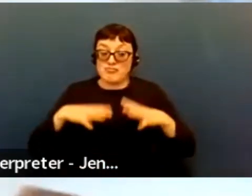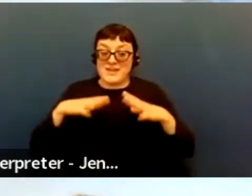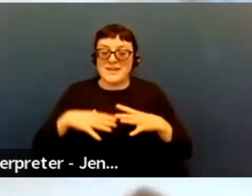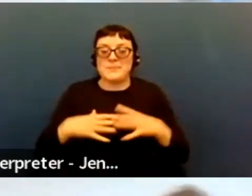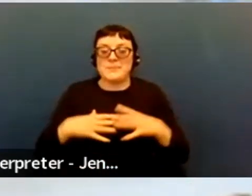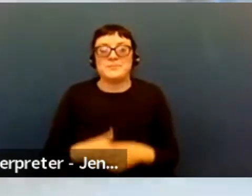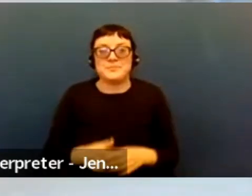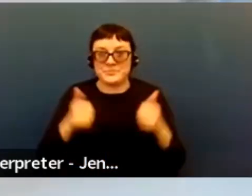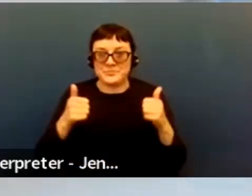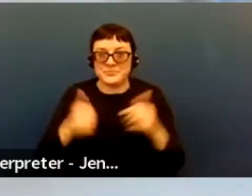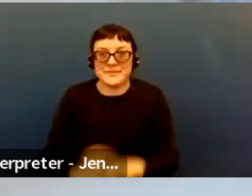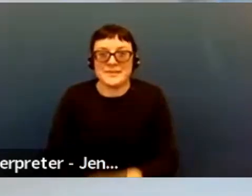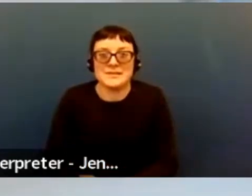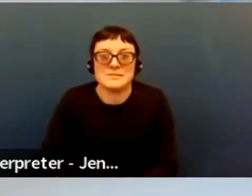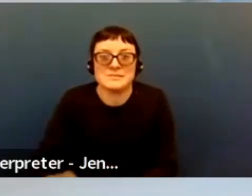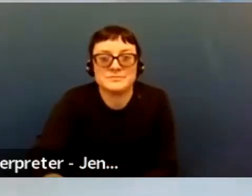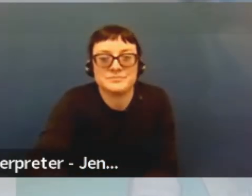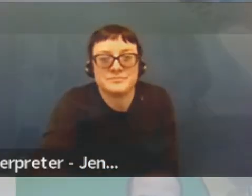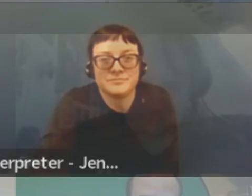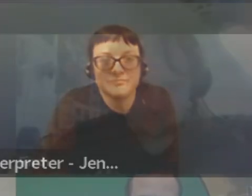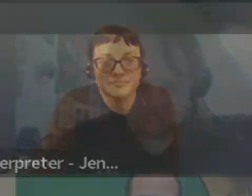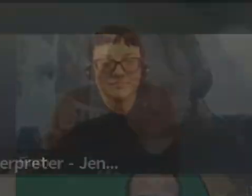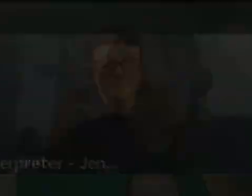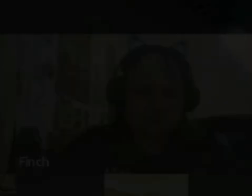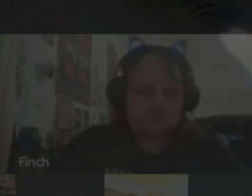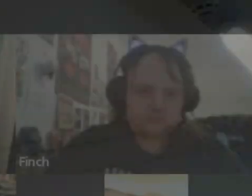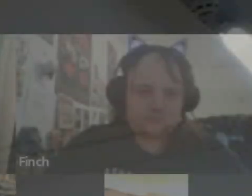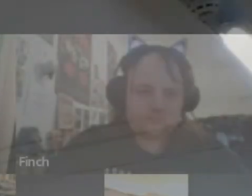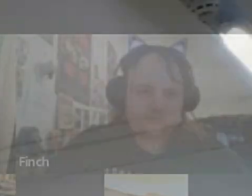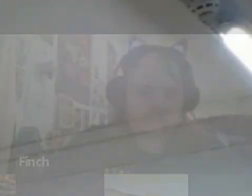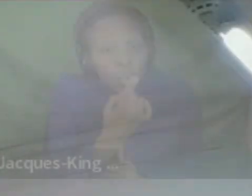track. Quick 5 minute break again.